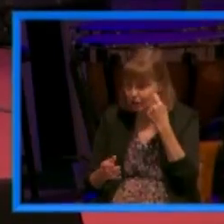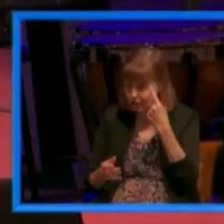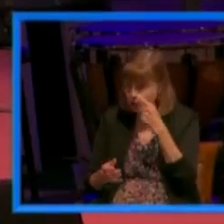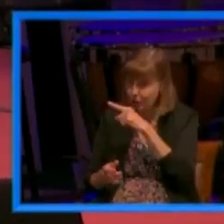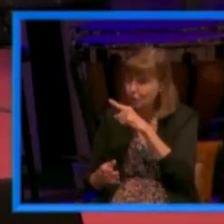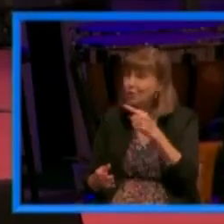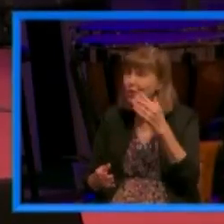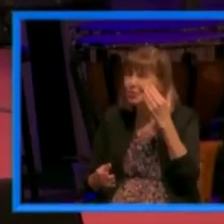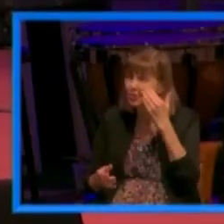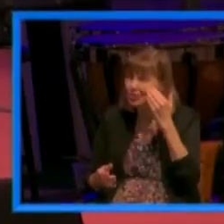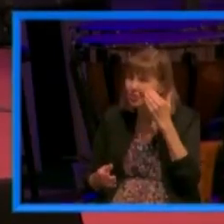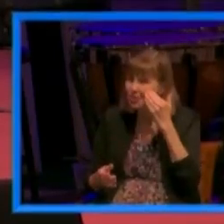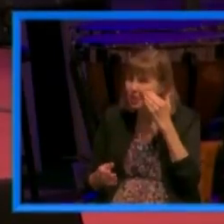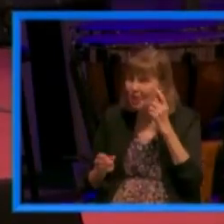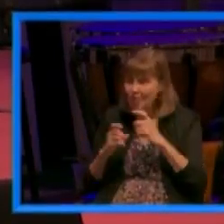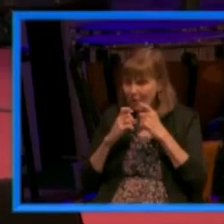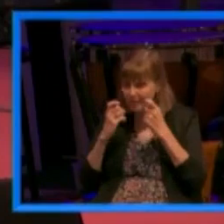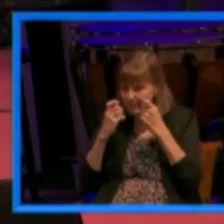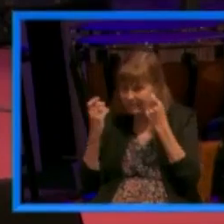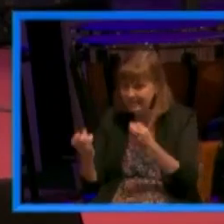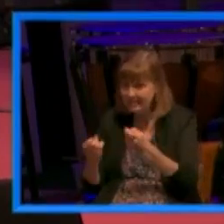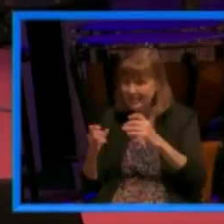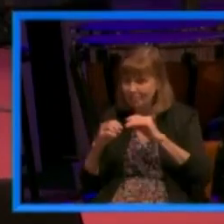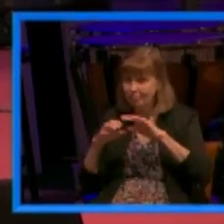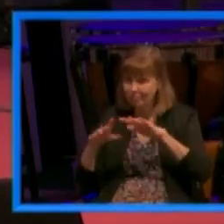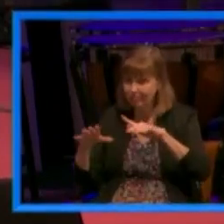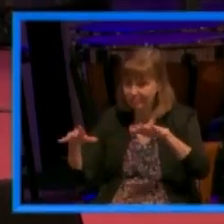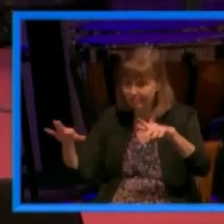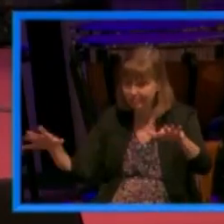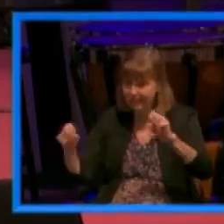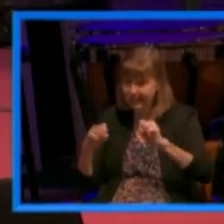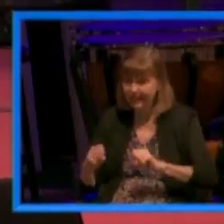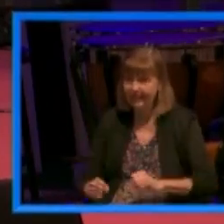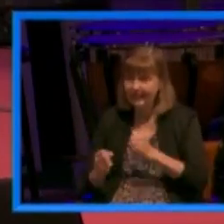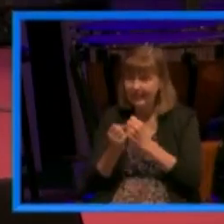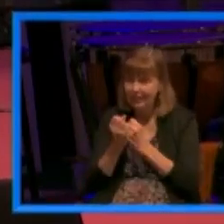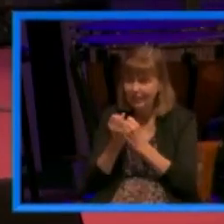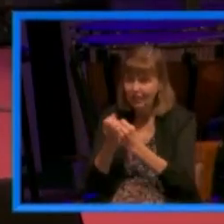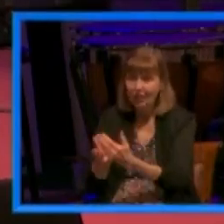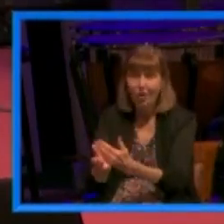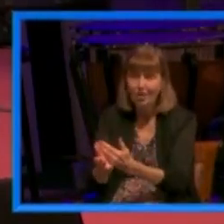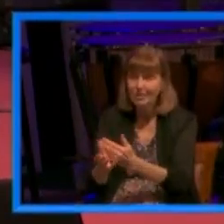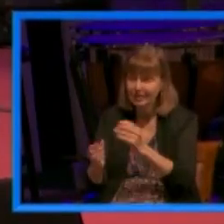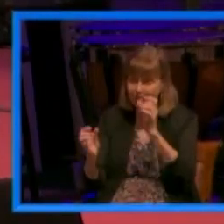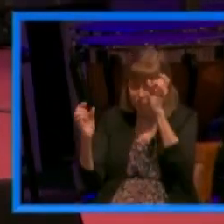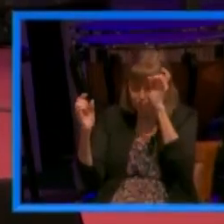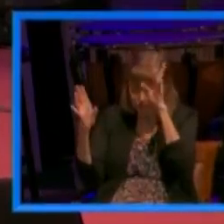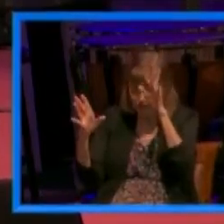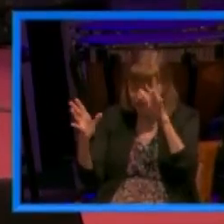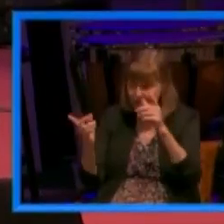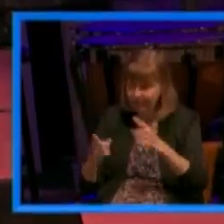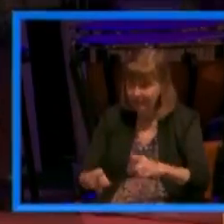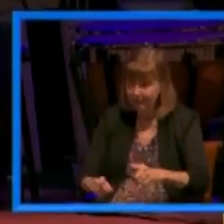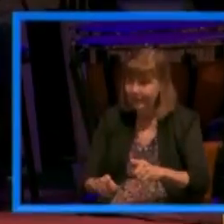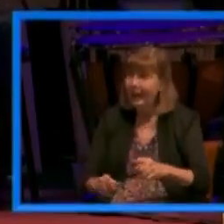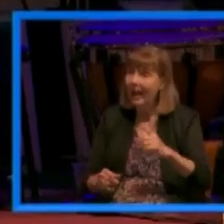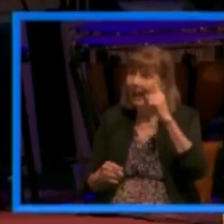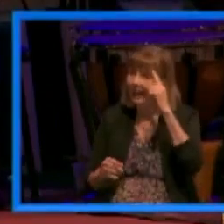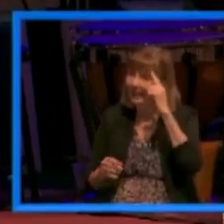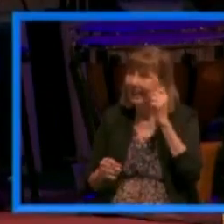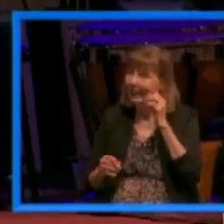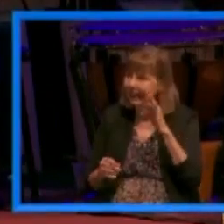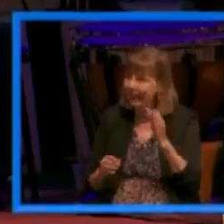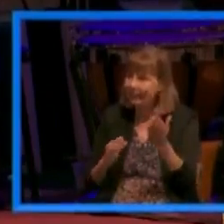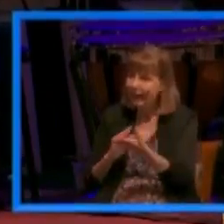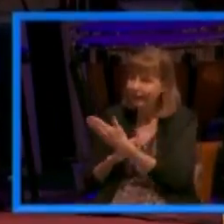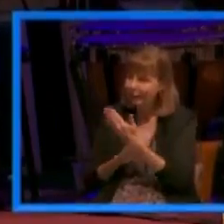can burn to the ground, can cause a wildfire ablaze. I think, brothers and sisters, that if we would wake up each morning and understand